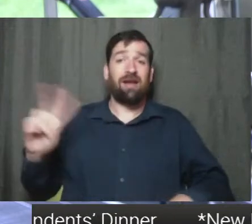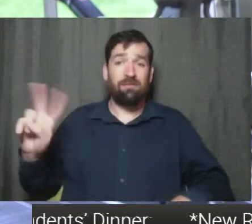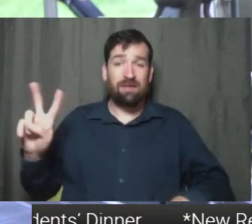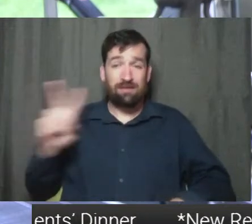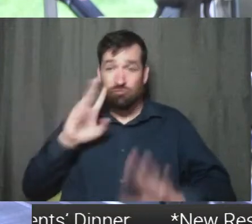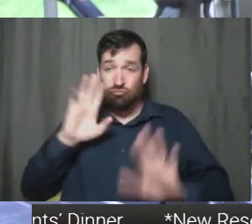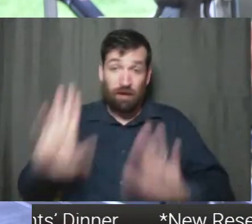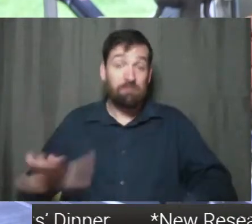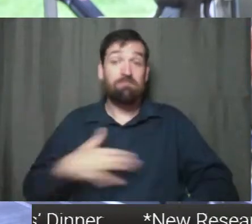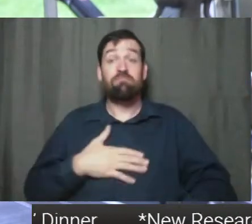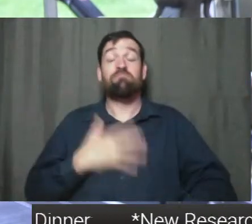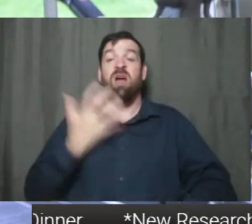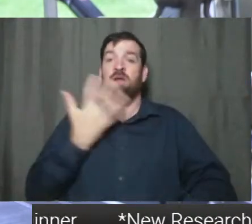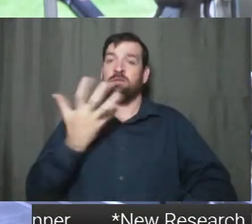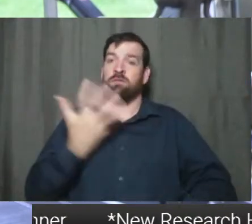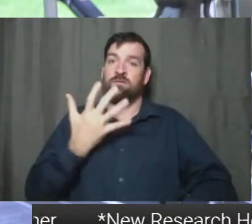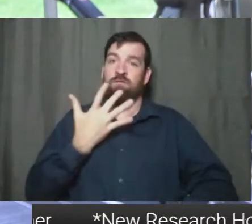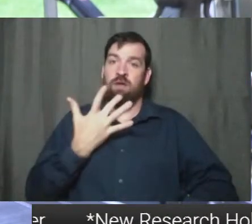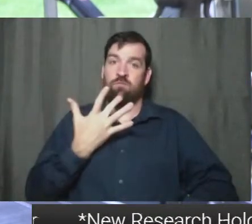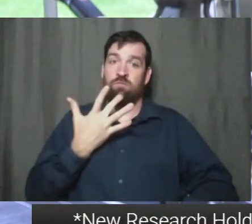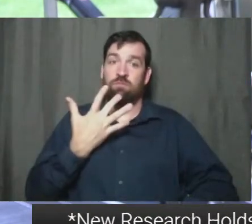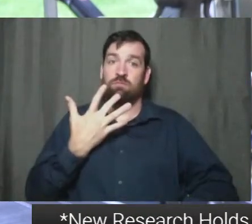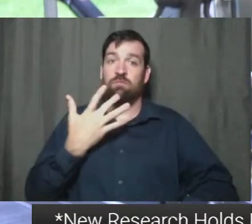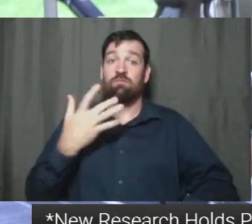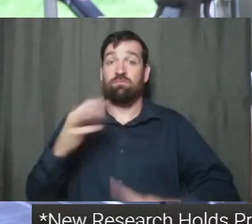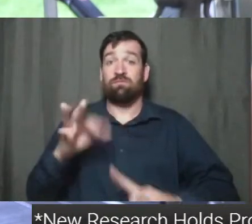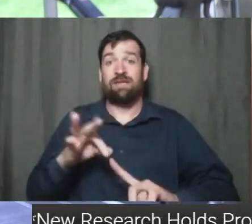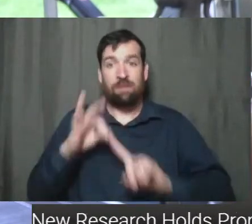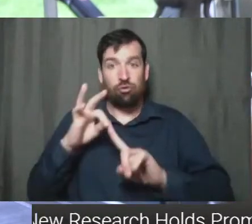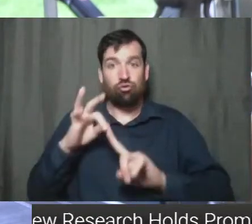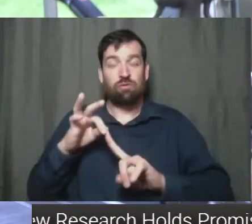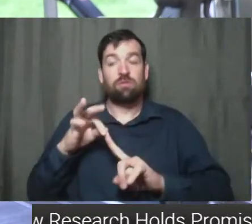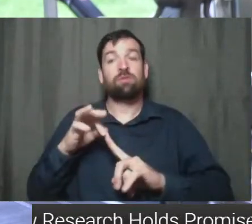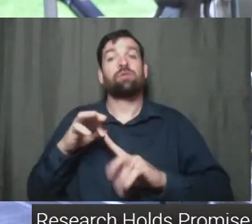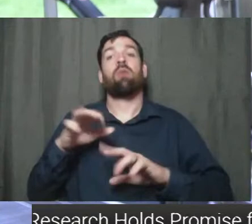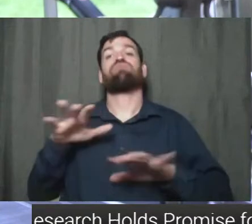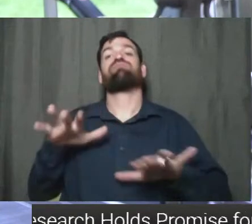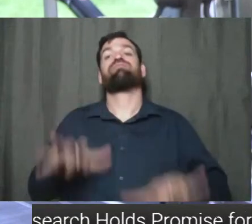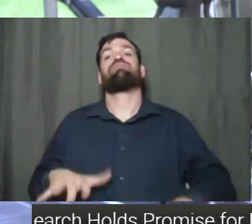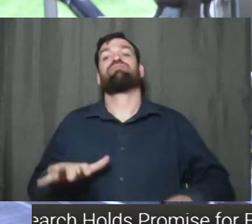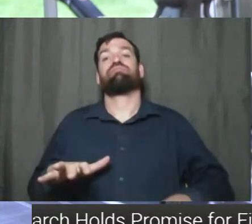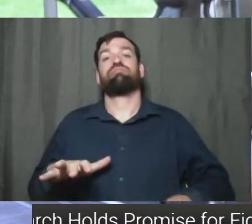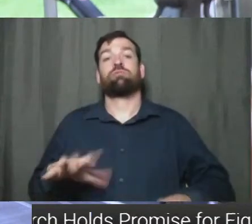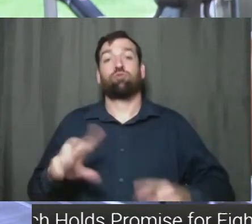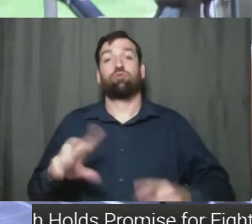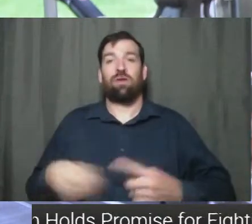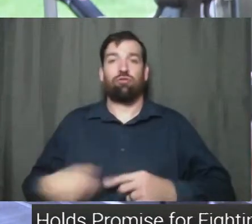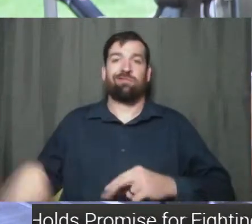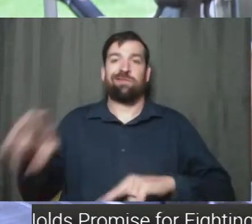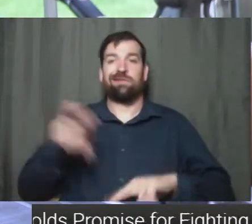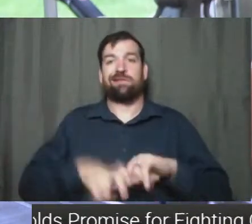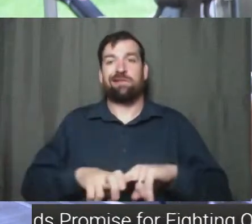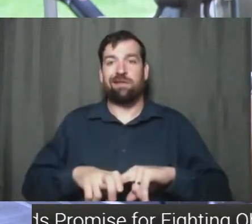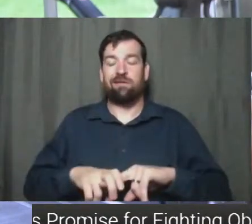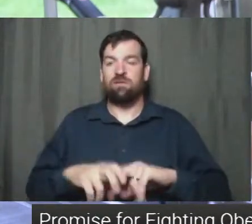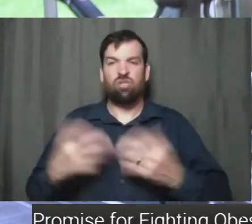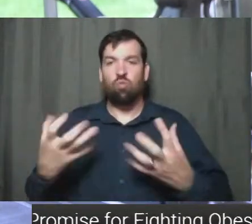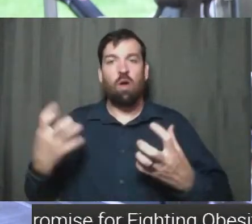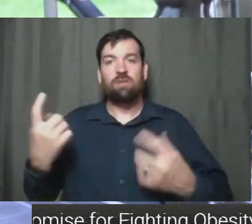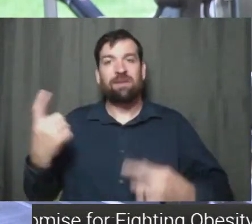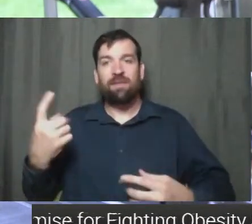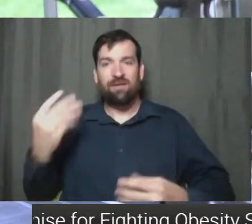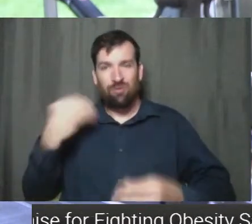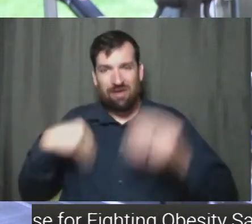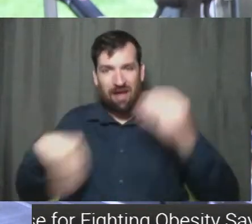favorite, actually, especially when I'm sitting down, a lot of times when you're sitting down on the couch, you just want something to occupy your